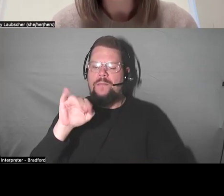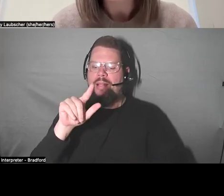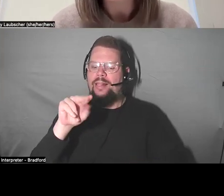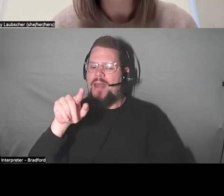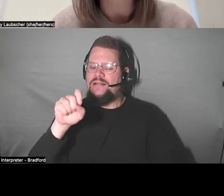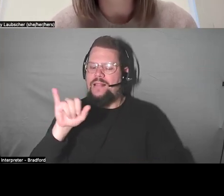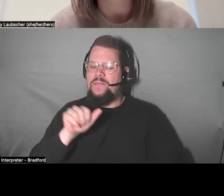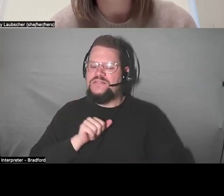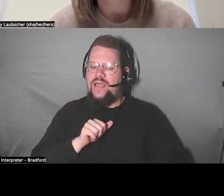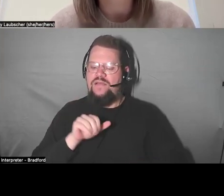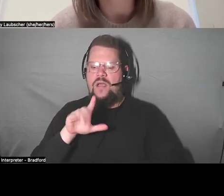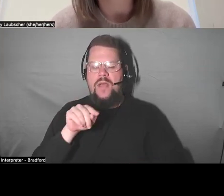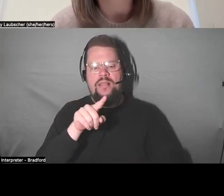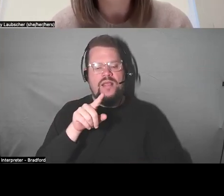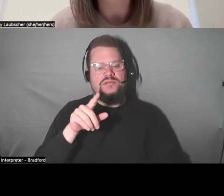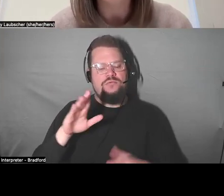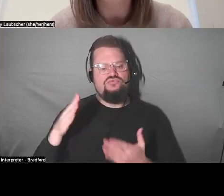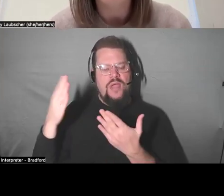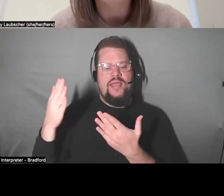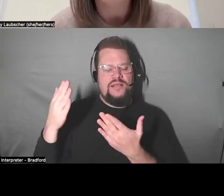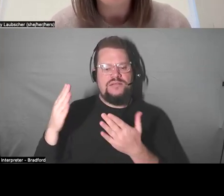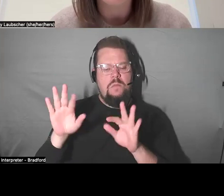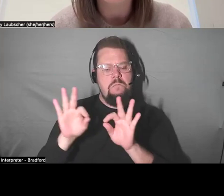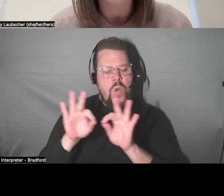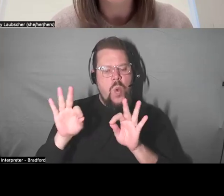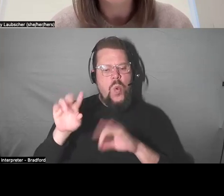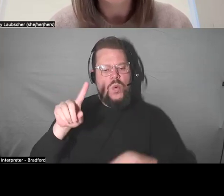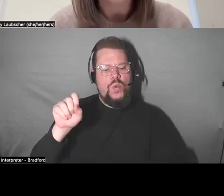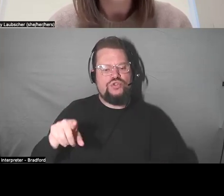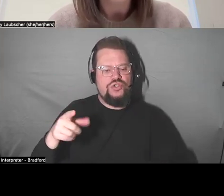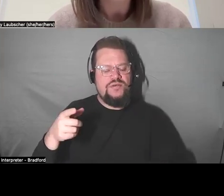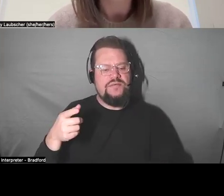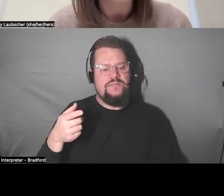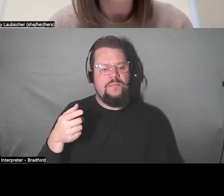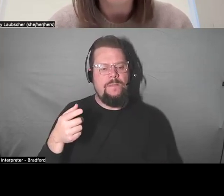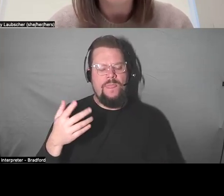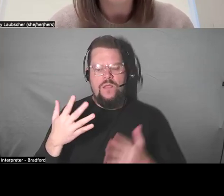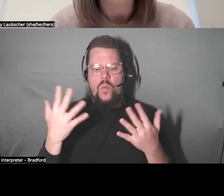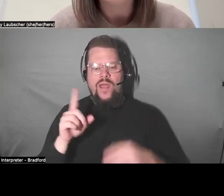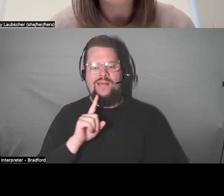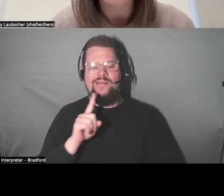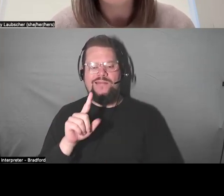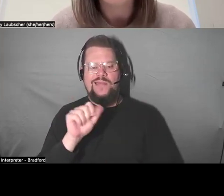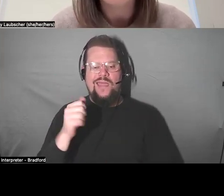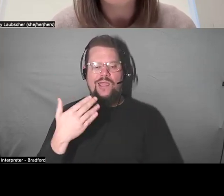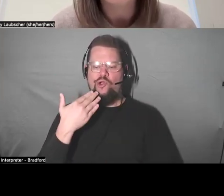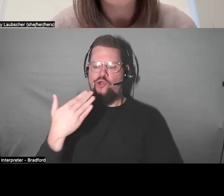but it also raises, I think, an incredibly important question. What is a good word?